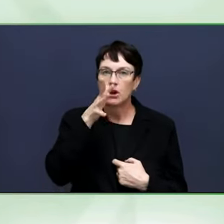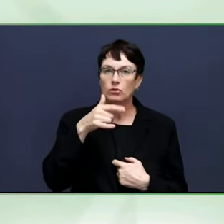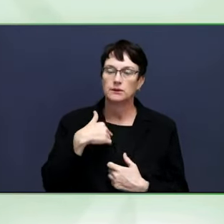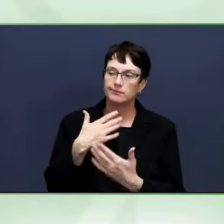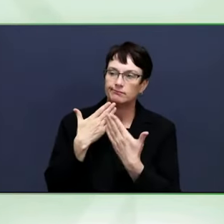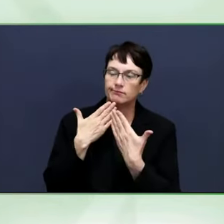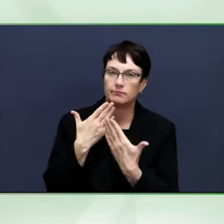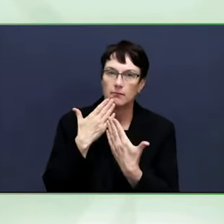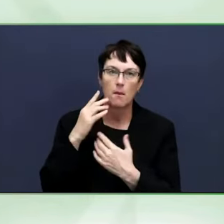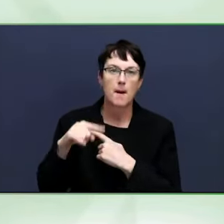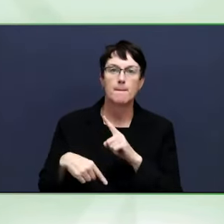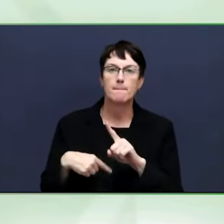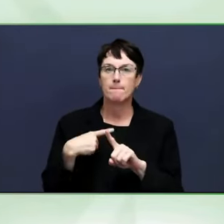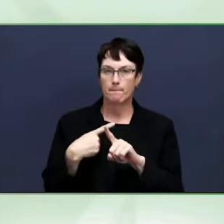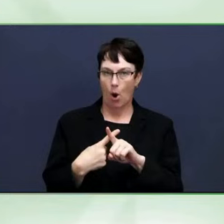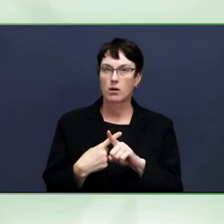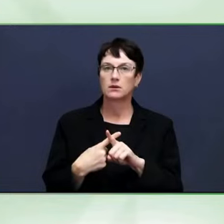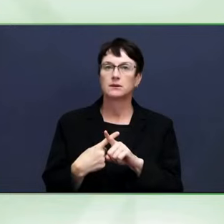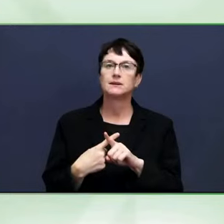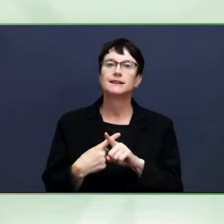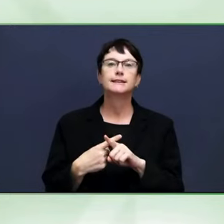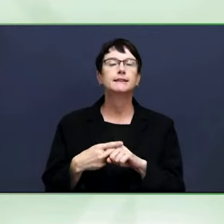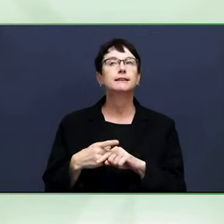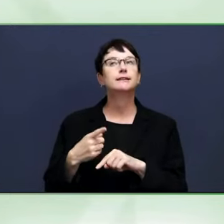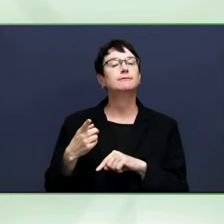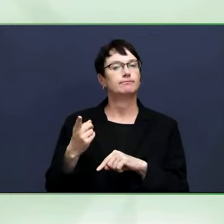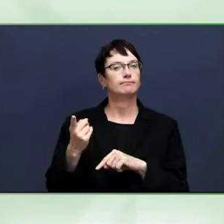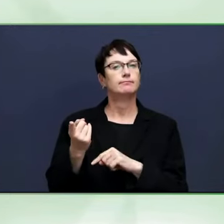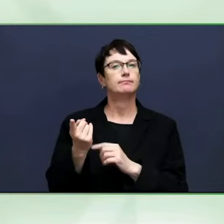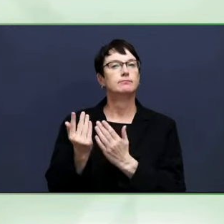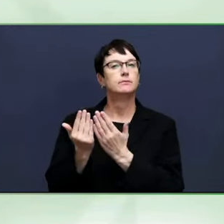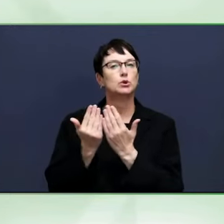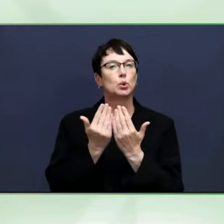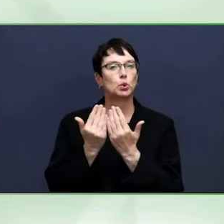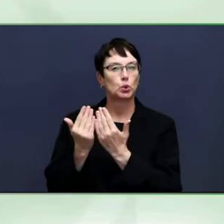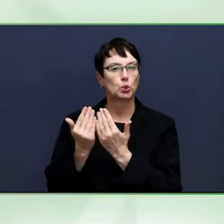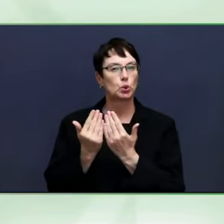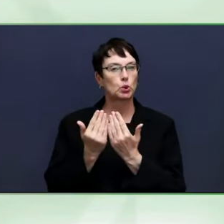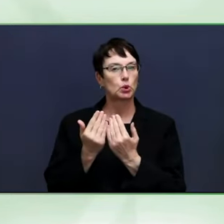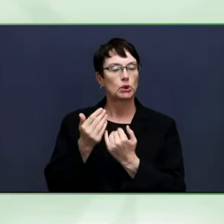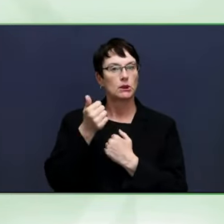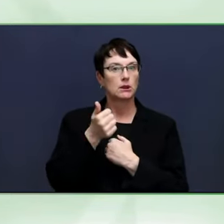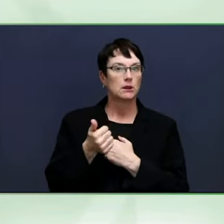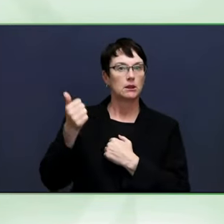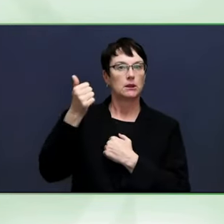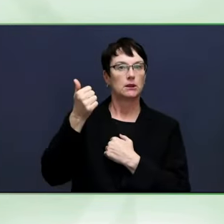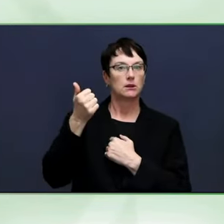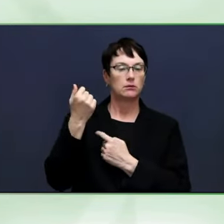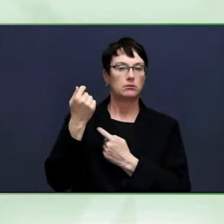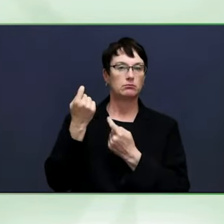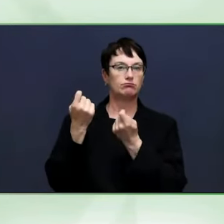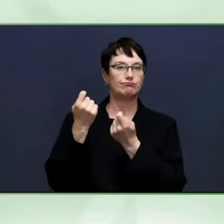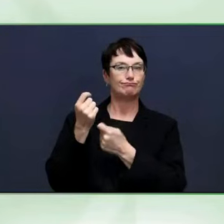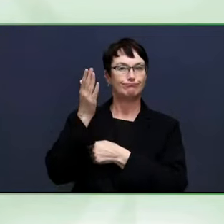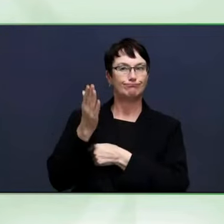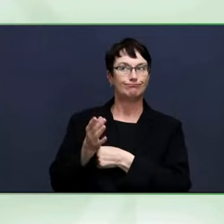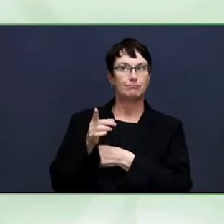Baltimore, for believing in inclusion. Today, inclusive education